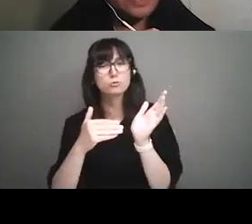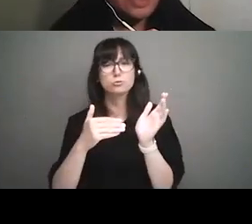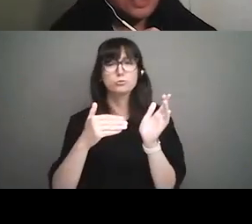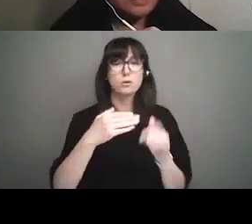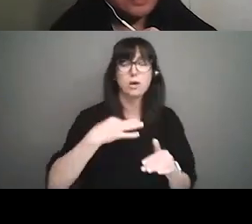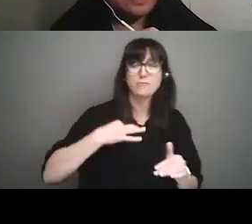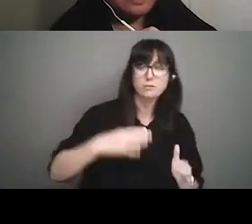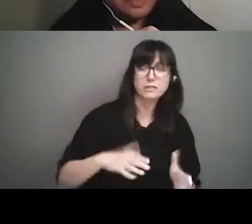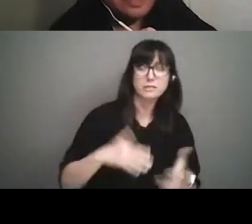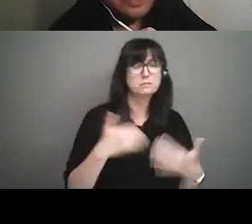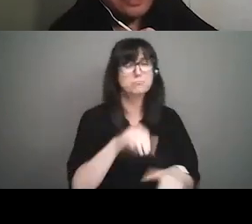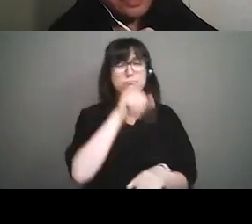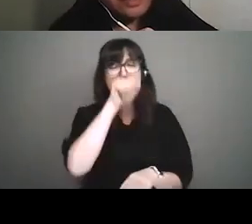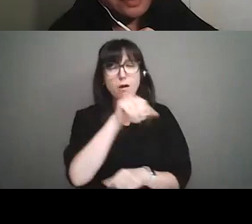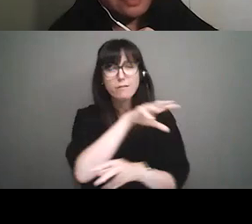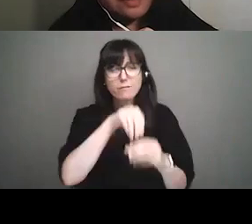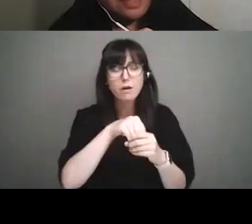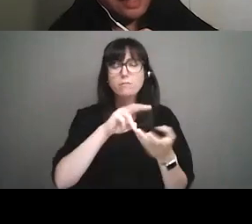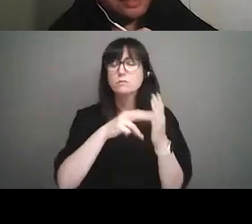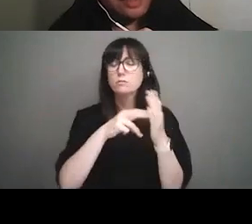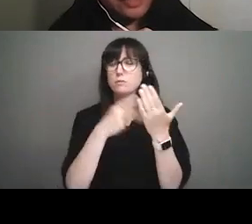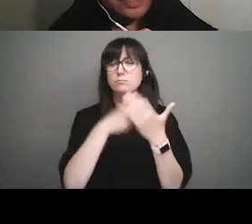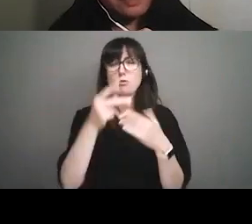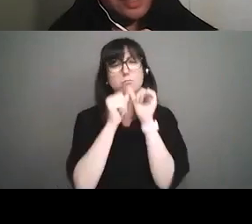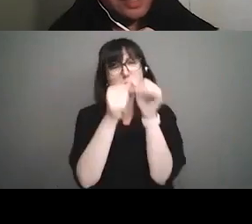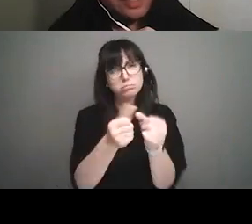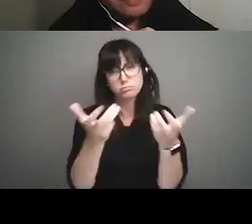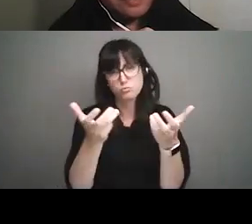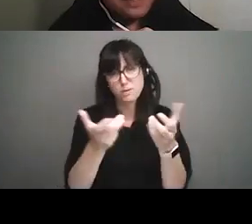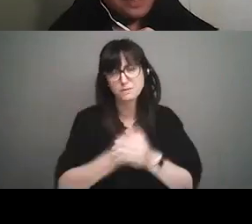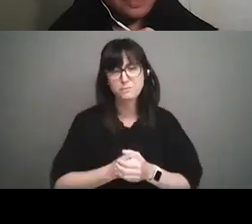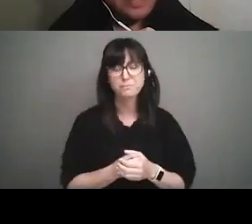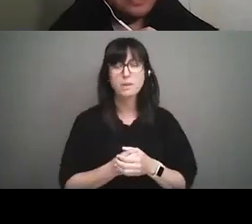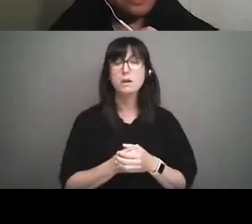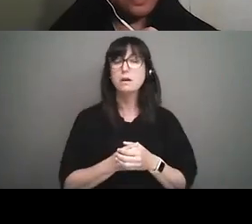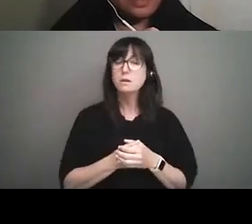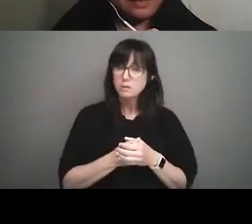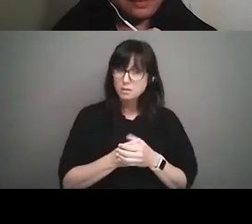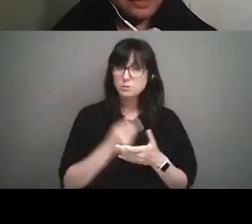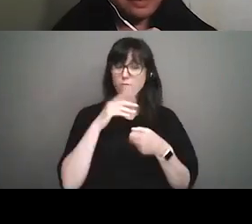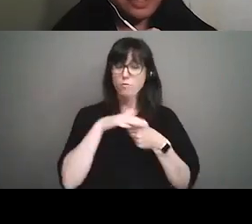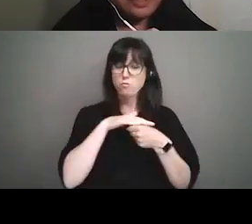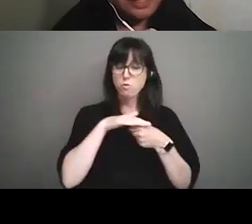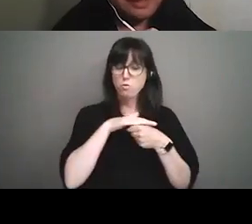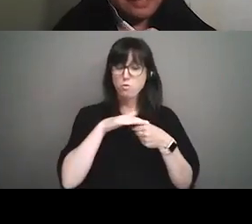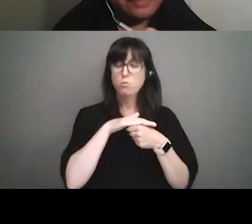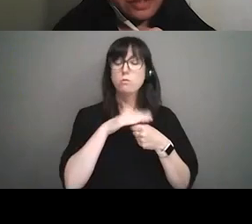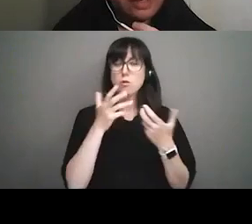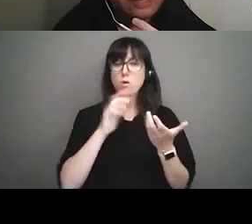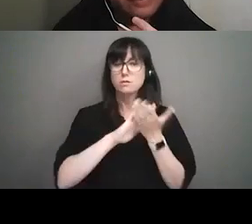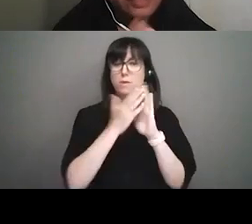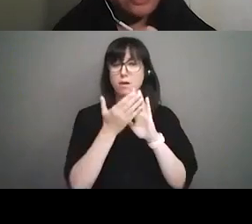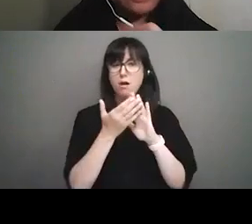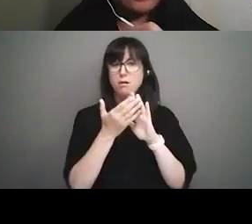volunteers. So we do want to continue to run this in the long term. So in the long term, at a local level, we do wish to become